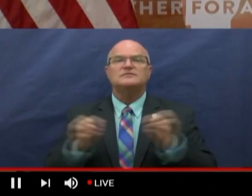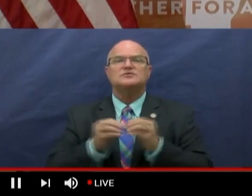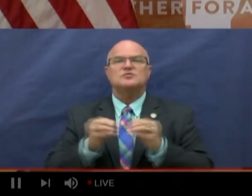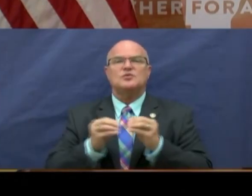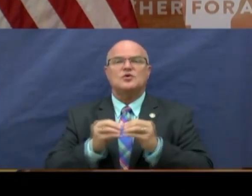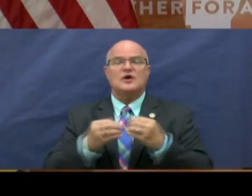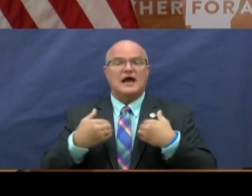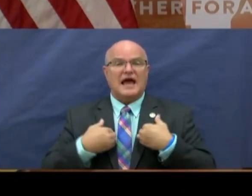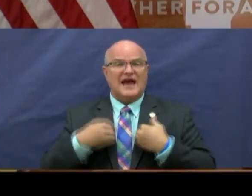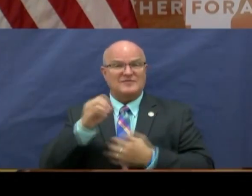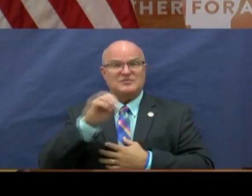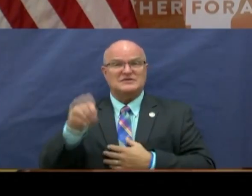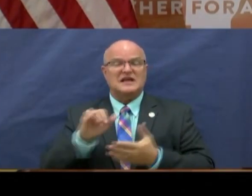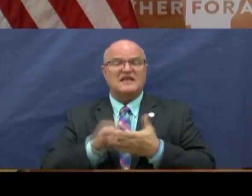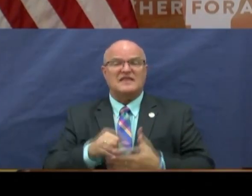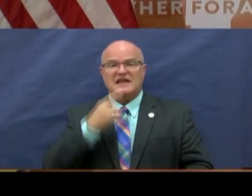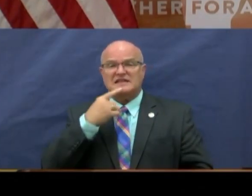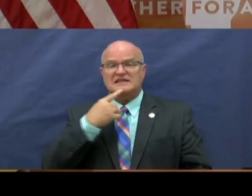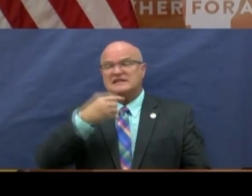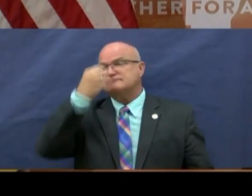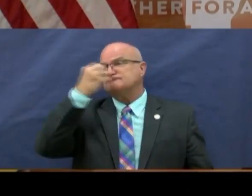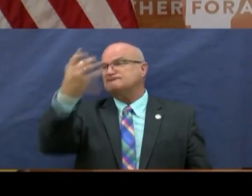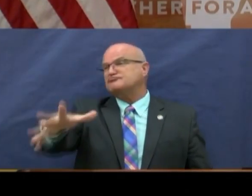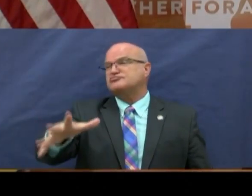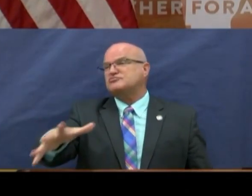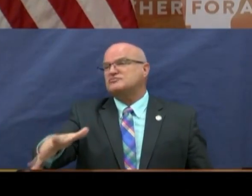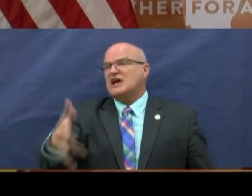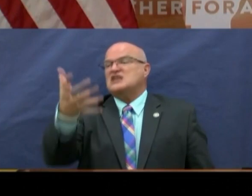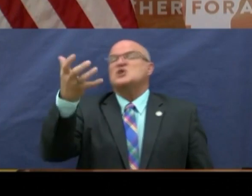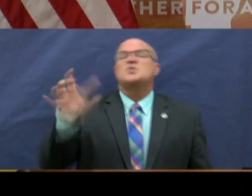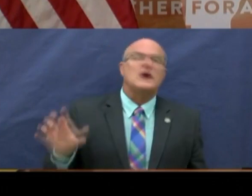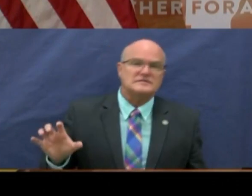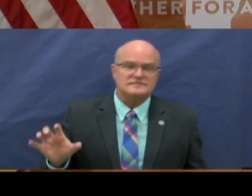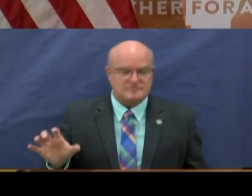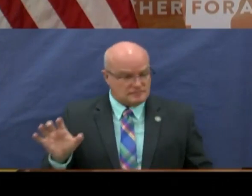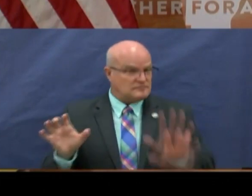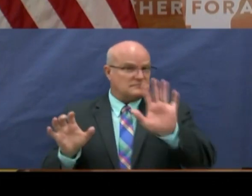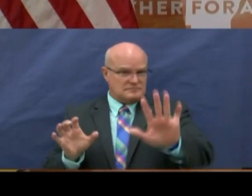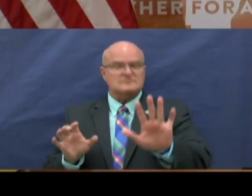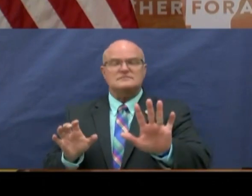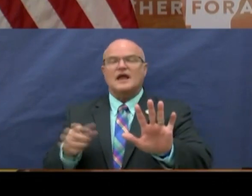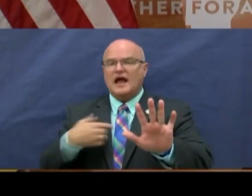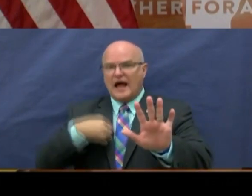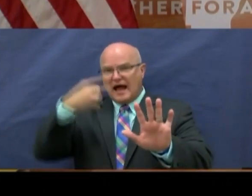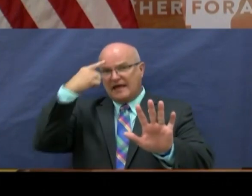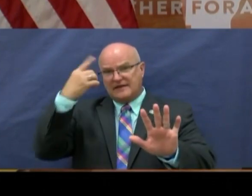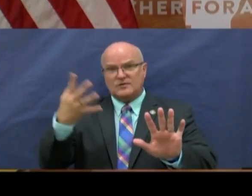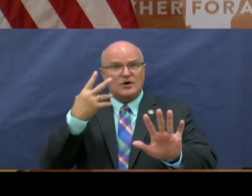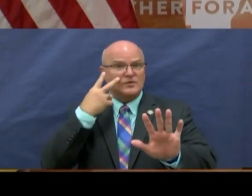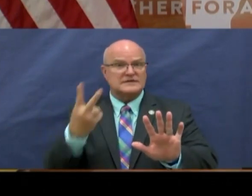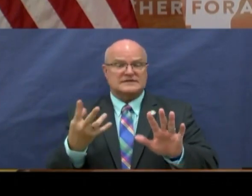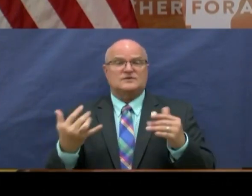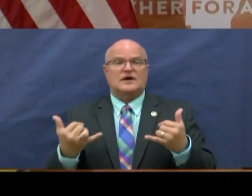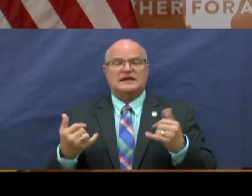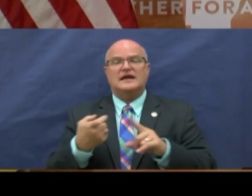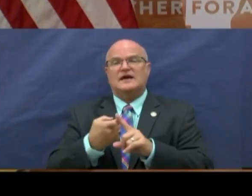going to have a percent that just says, "Phooey on it, I don't want to do it." But I think what we see from